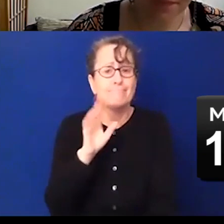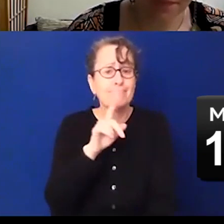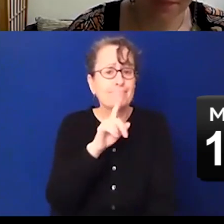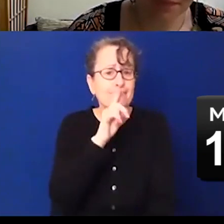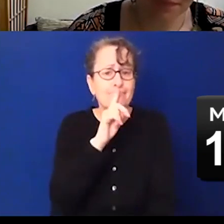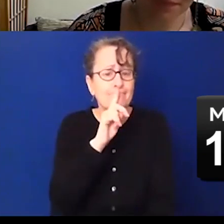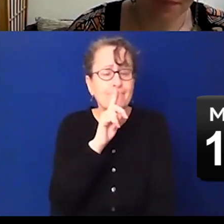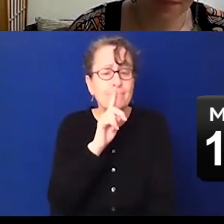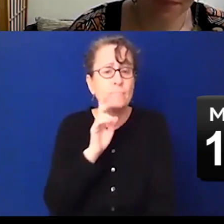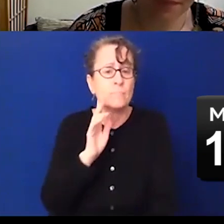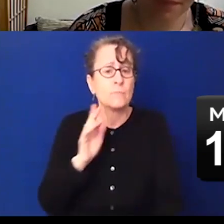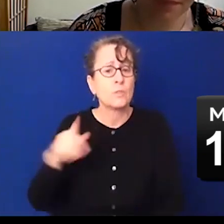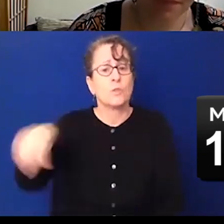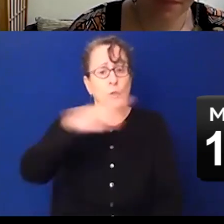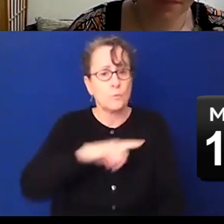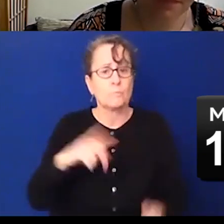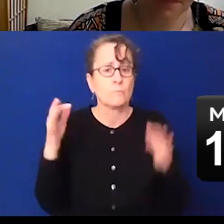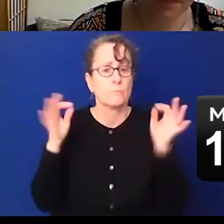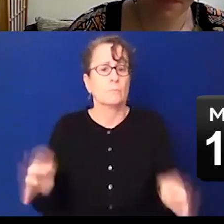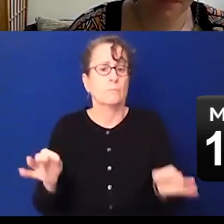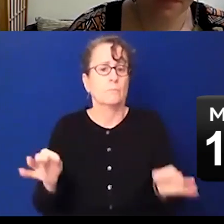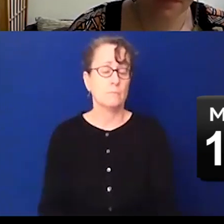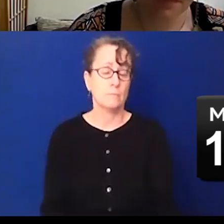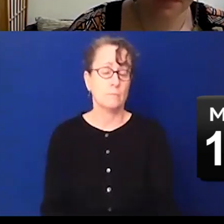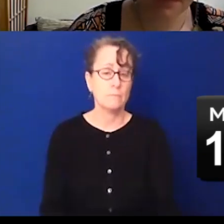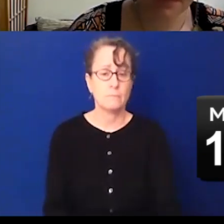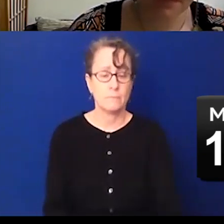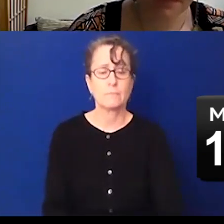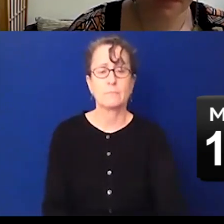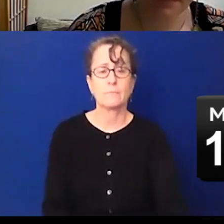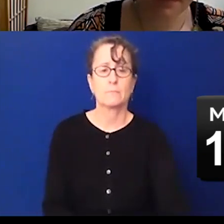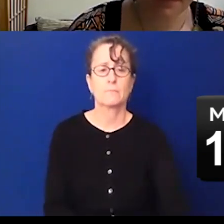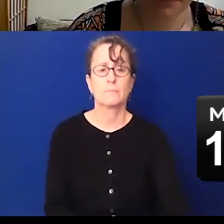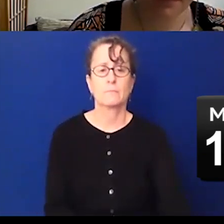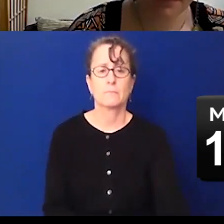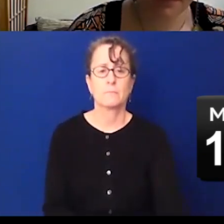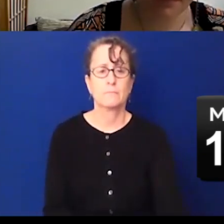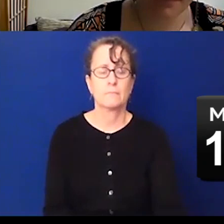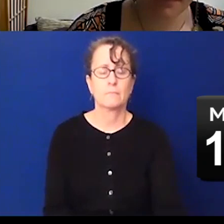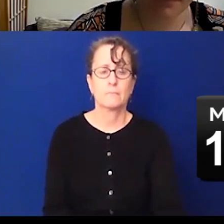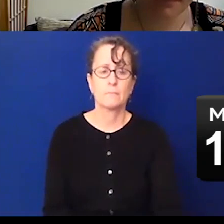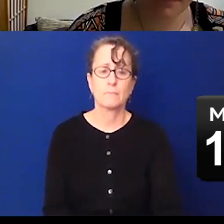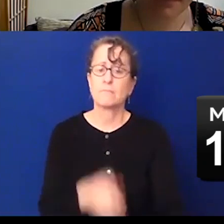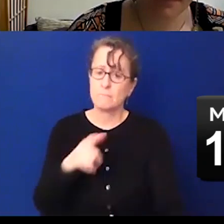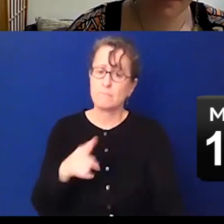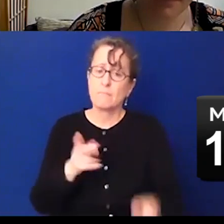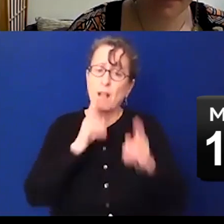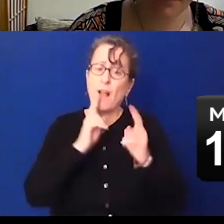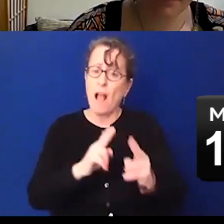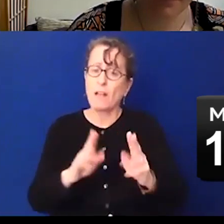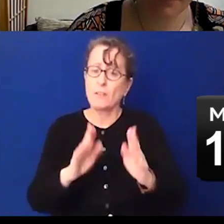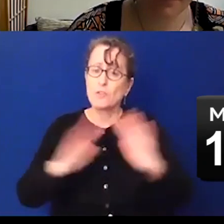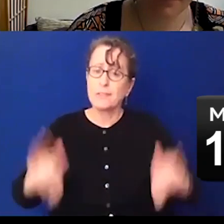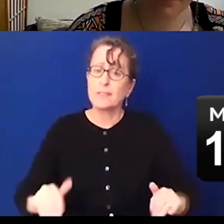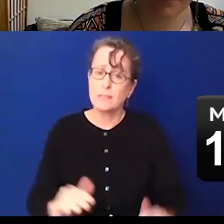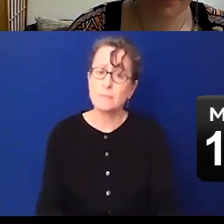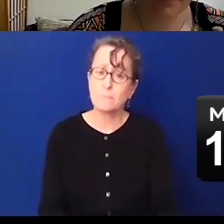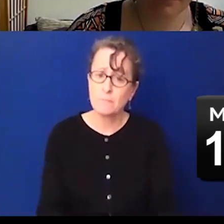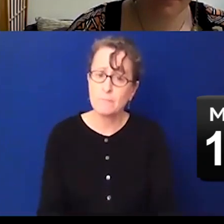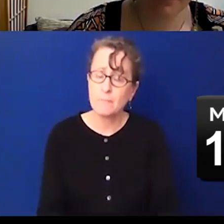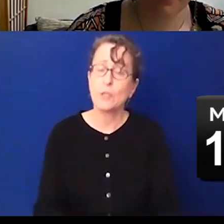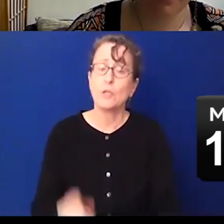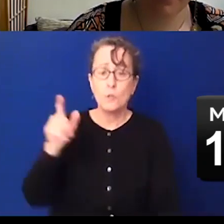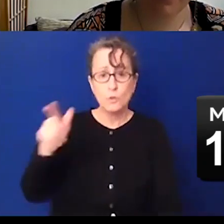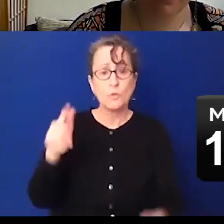But we, you know, as Daniel pointed out, you know, this is the honor system and you get to